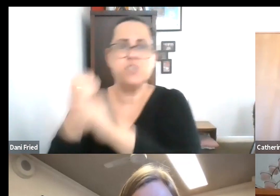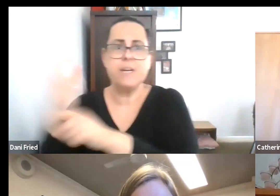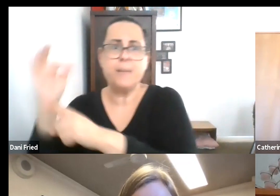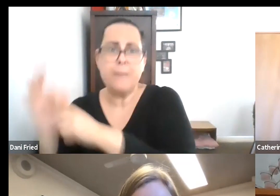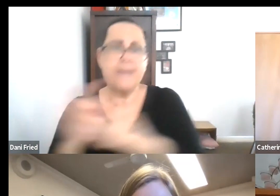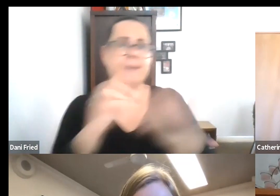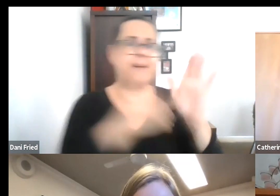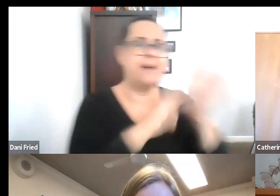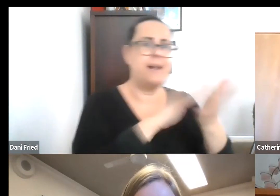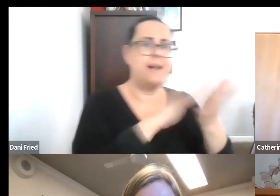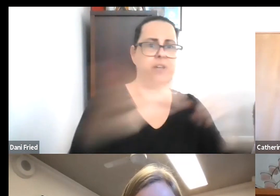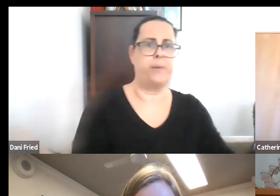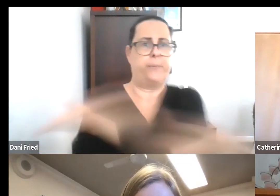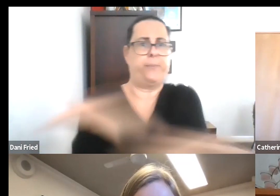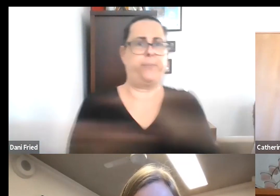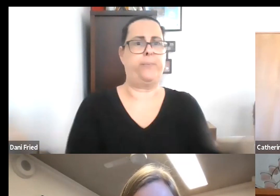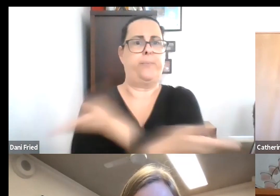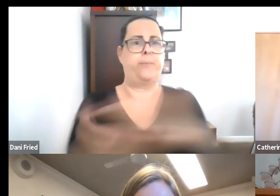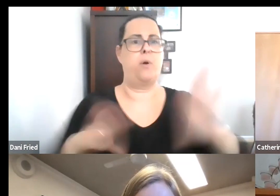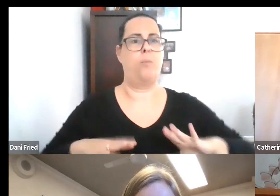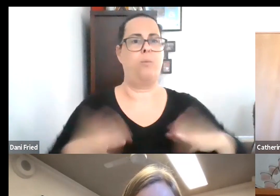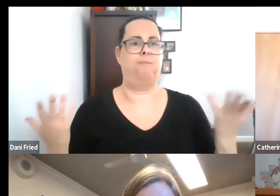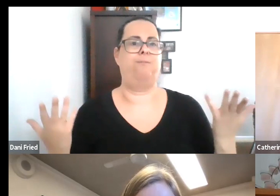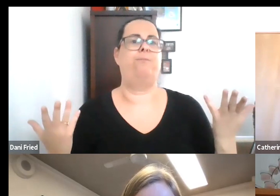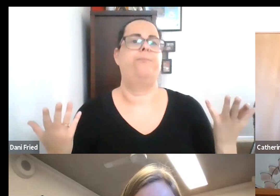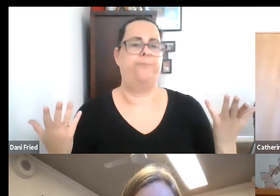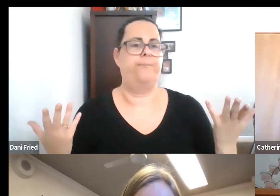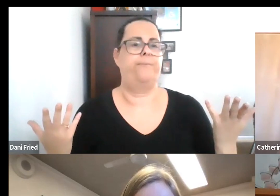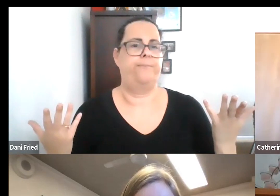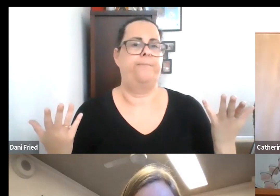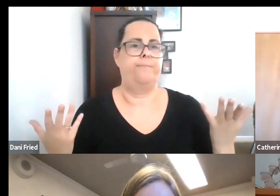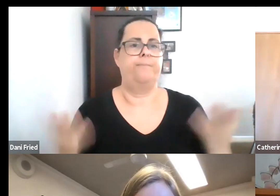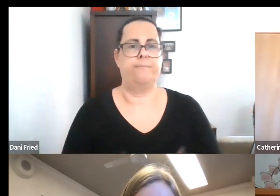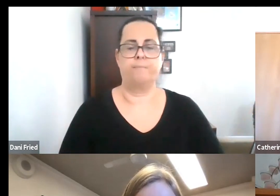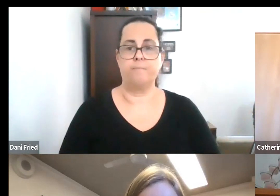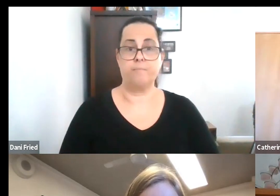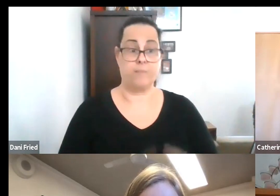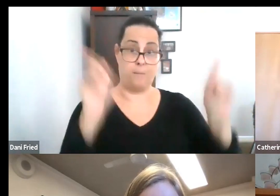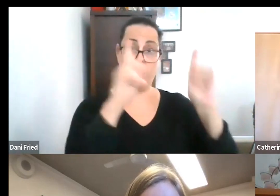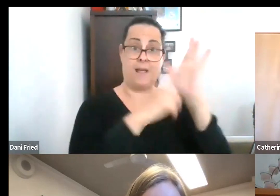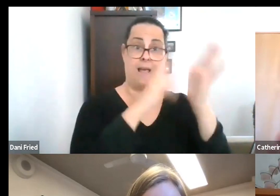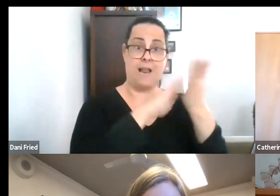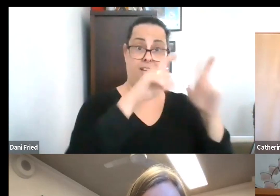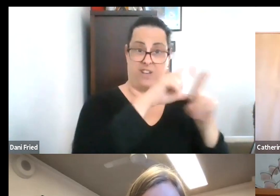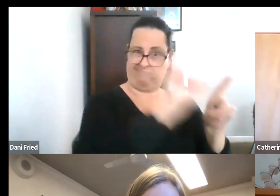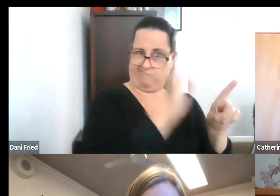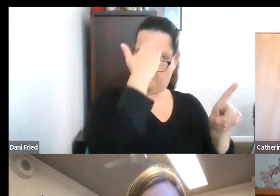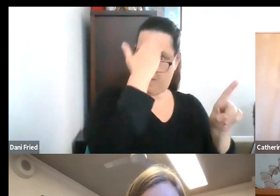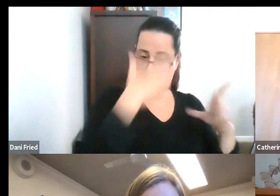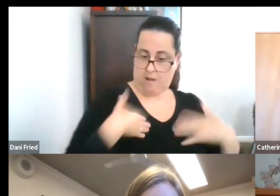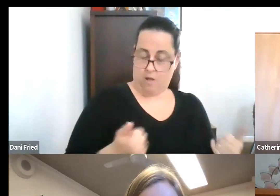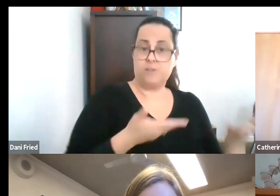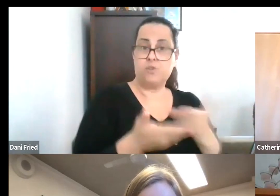uploads automatically all of that screening data. And so at the moment in the LHD, the mental health services are doing some of